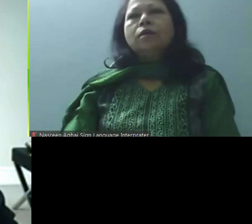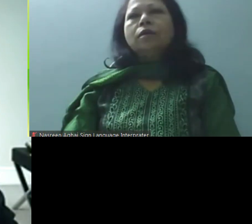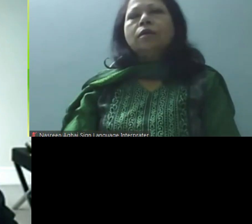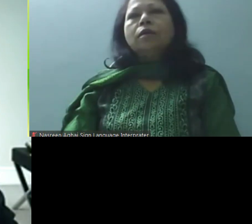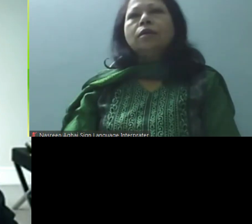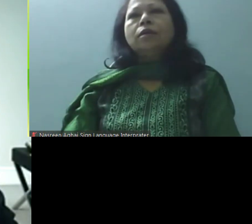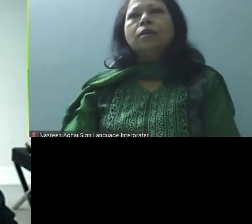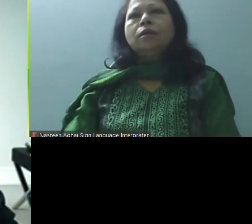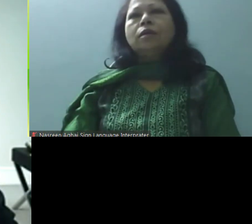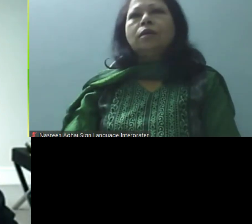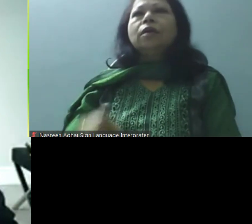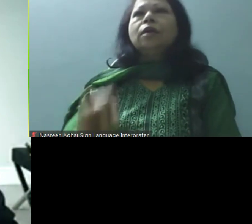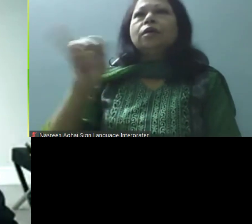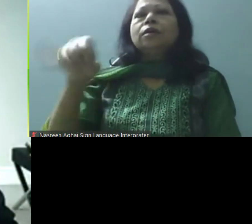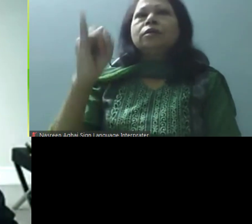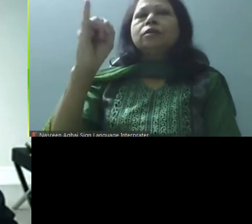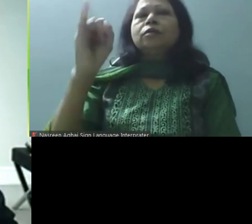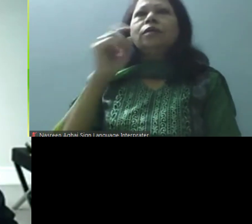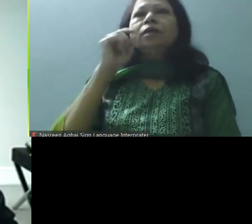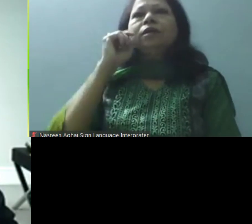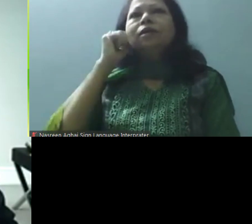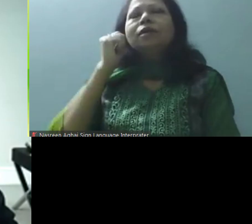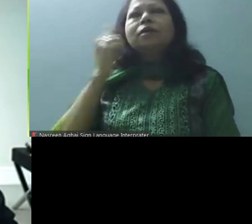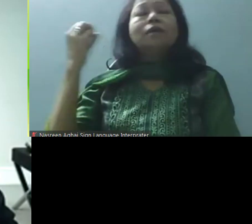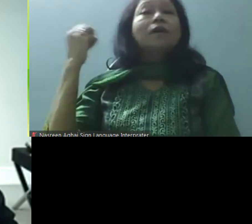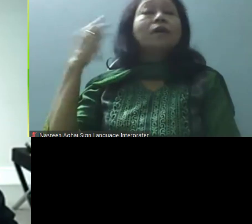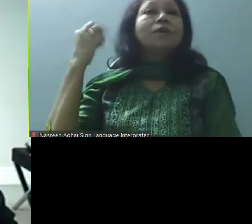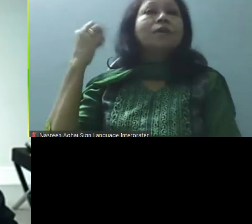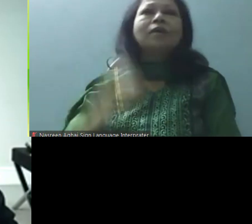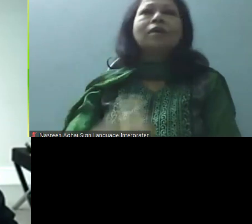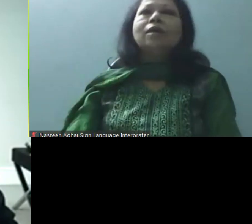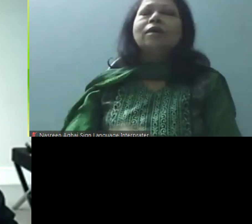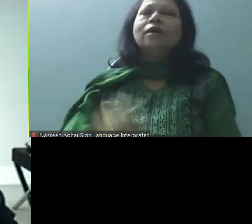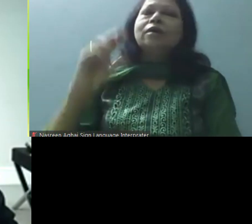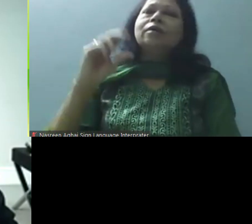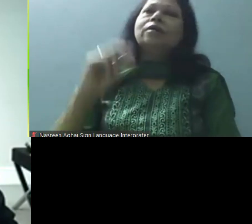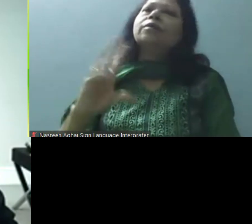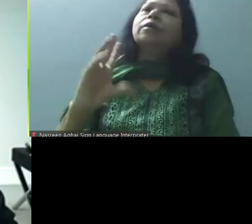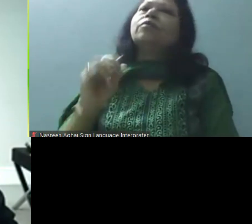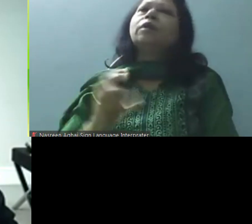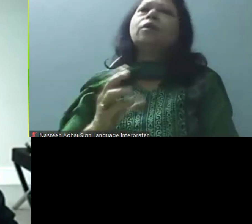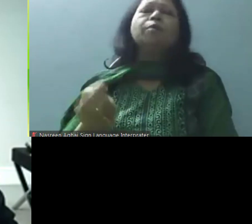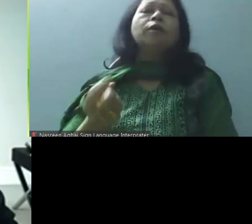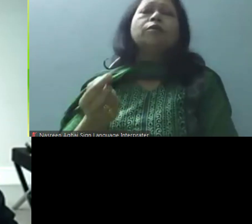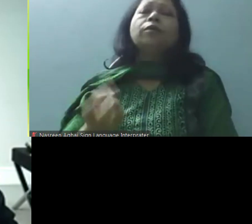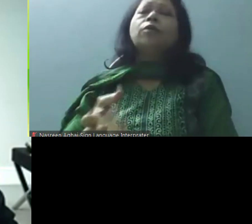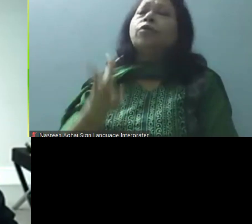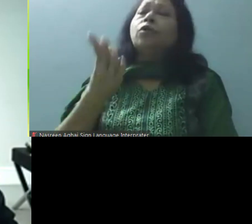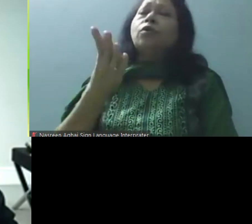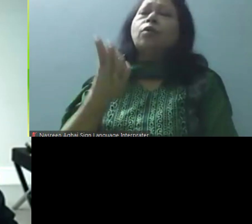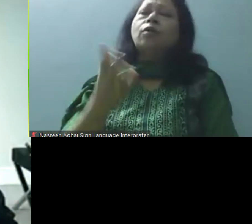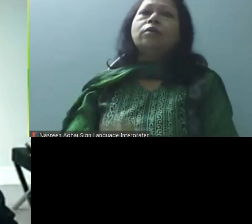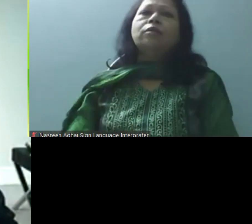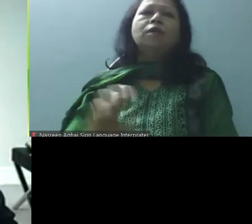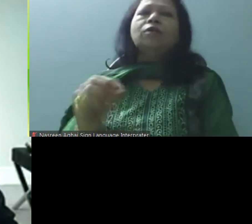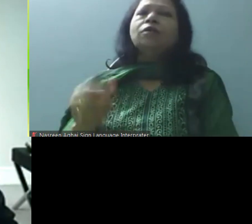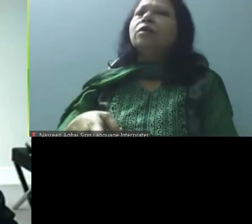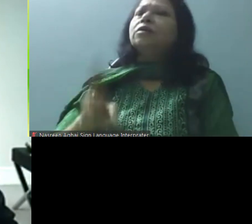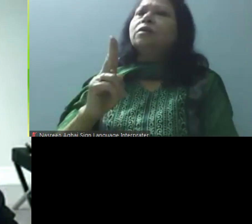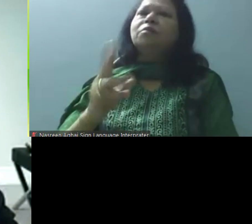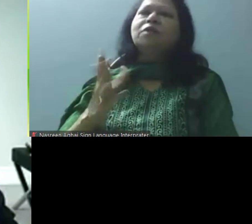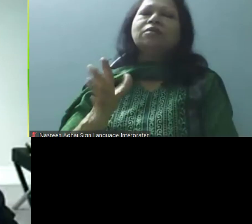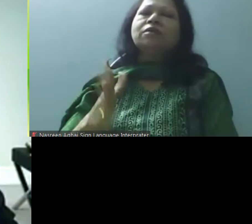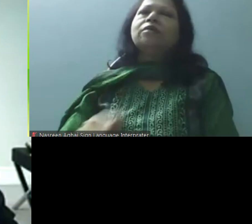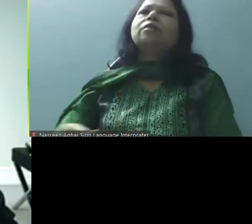heard Julius, he said that they're substandard and very expensive, and they're not very useful to the